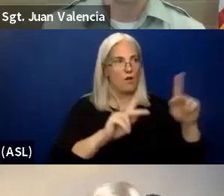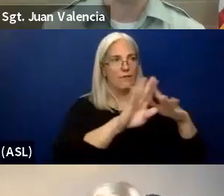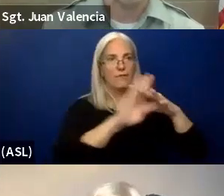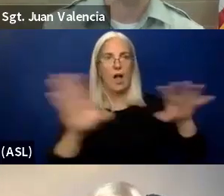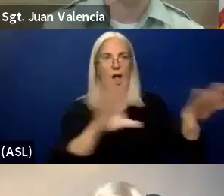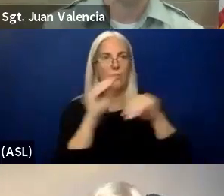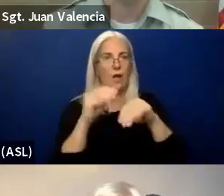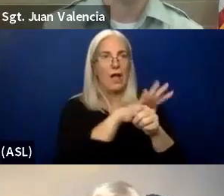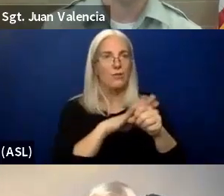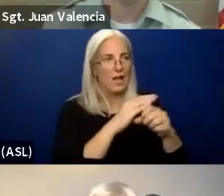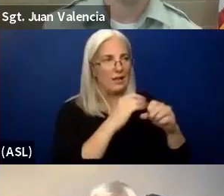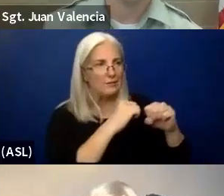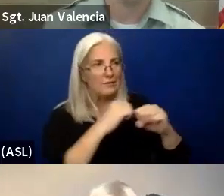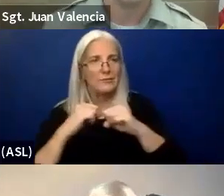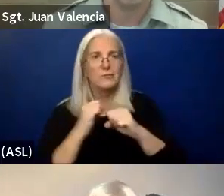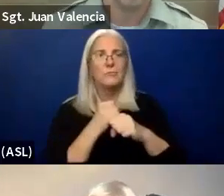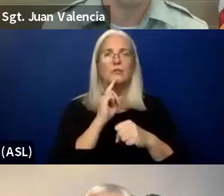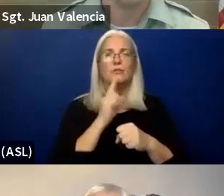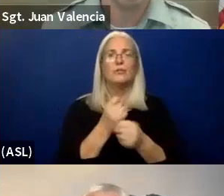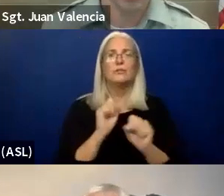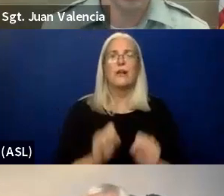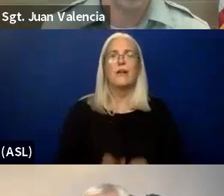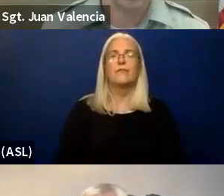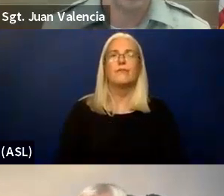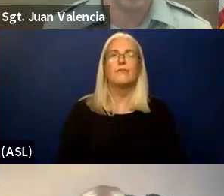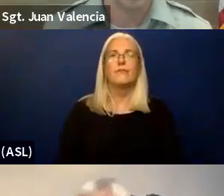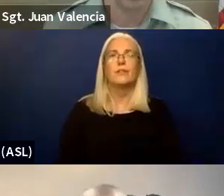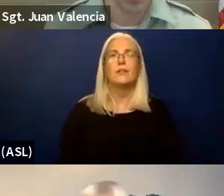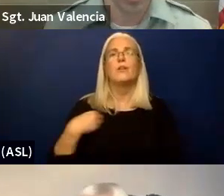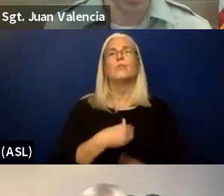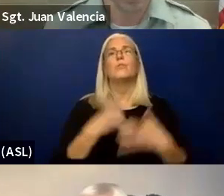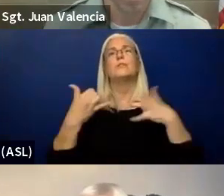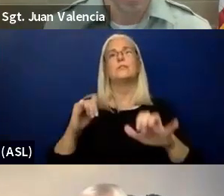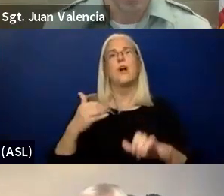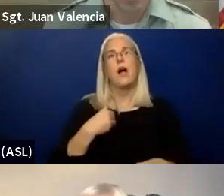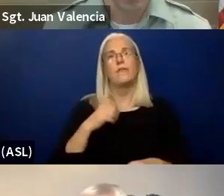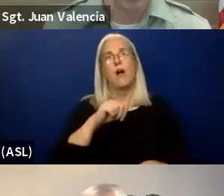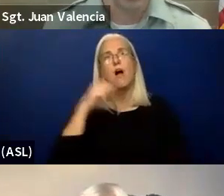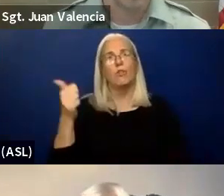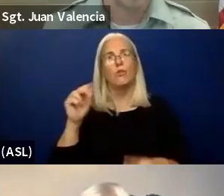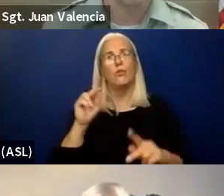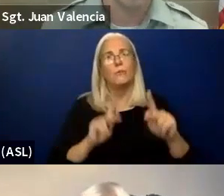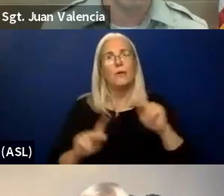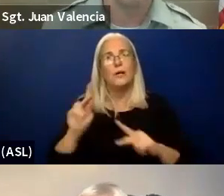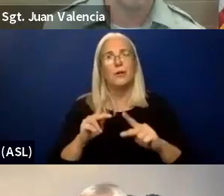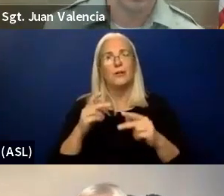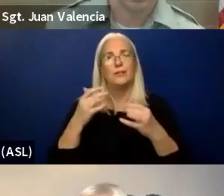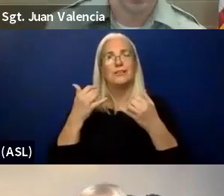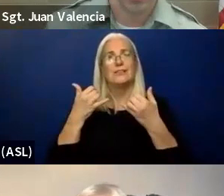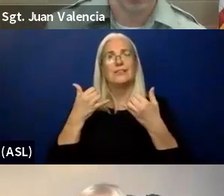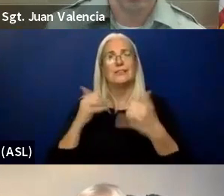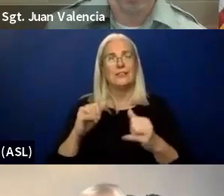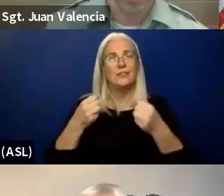And then we still have our additional resources, deputies that are actually just assigned to patrol. Today, the sheriff and